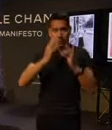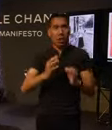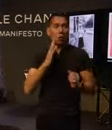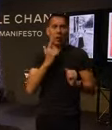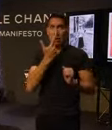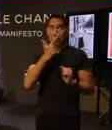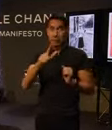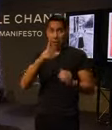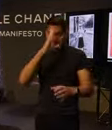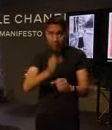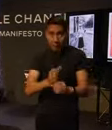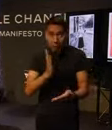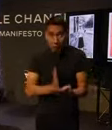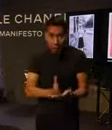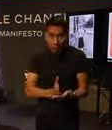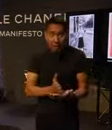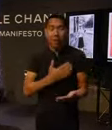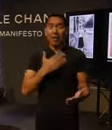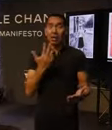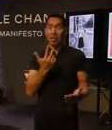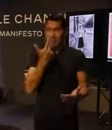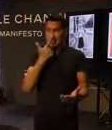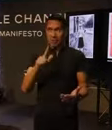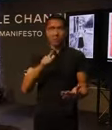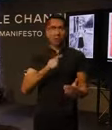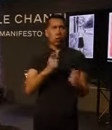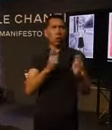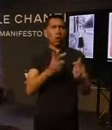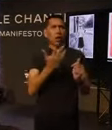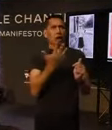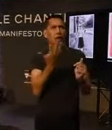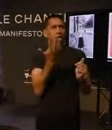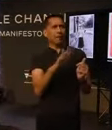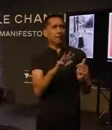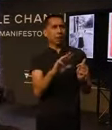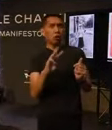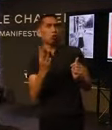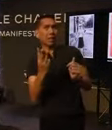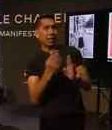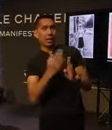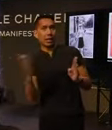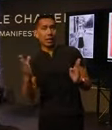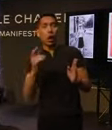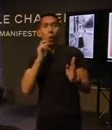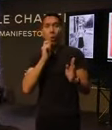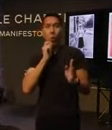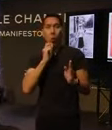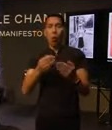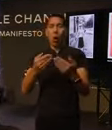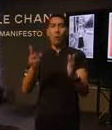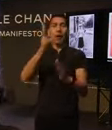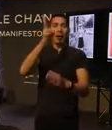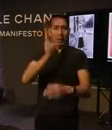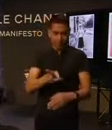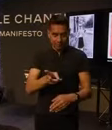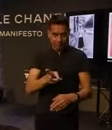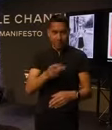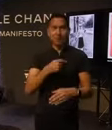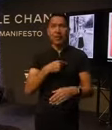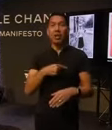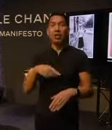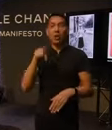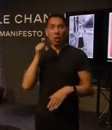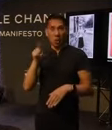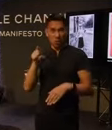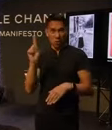70, would you believe, in the early 50s, in 1953, to reopen. And one of the focuses